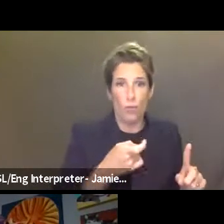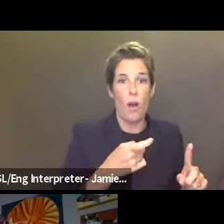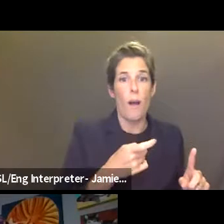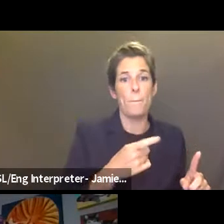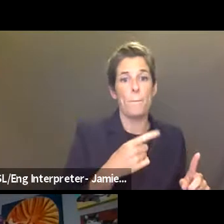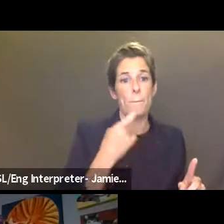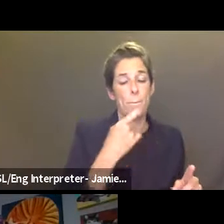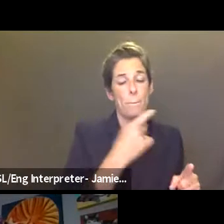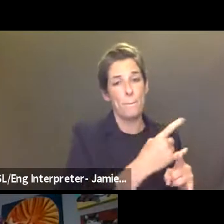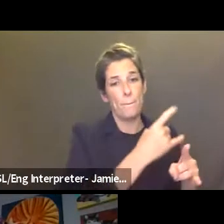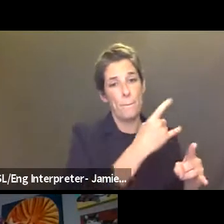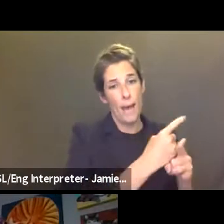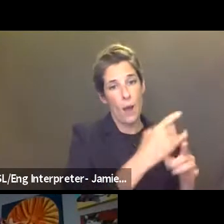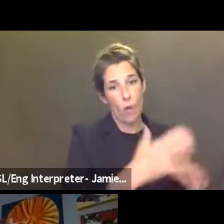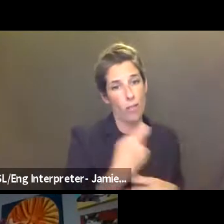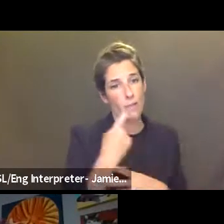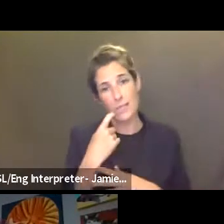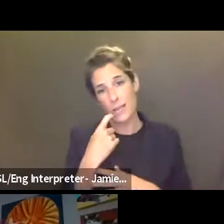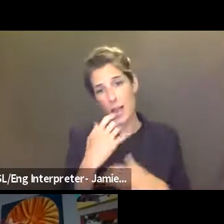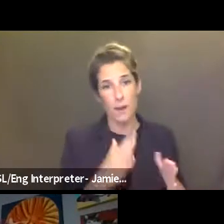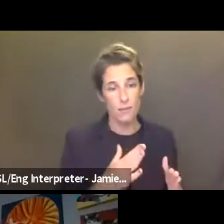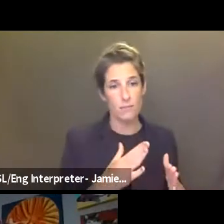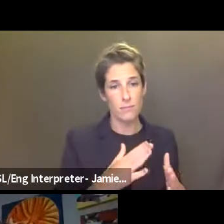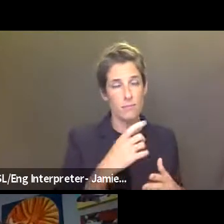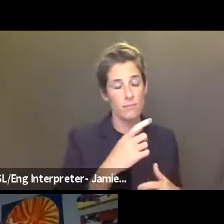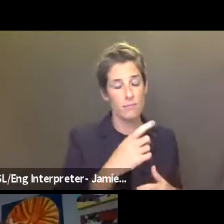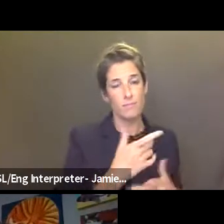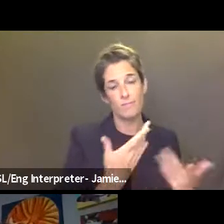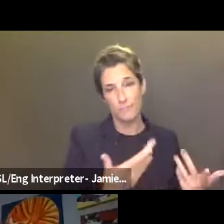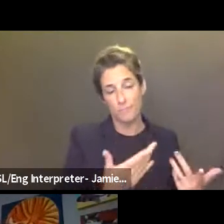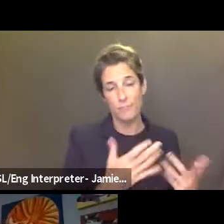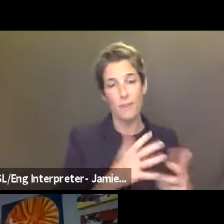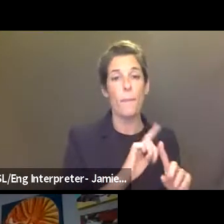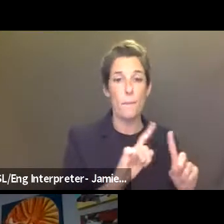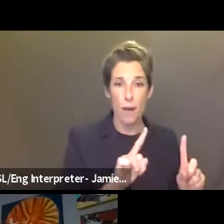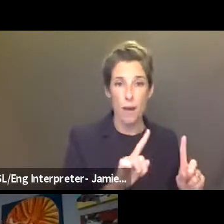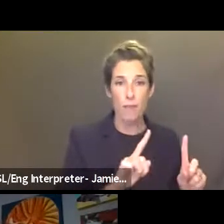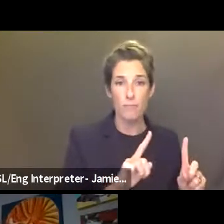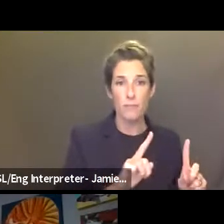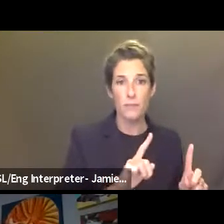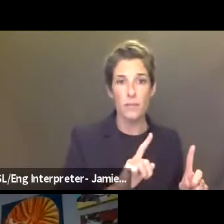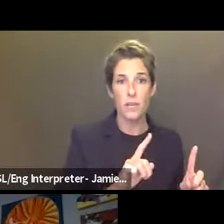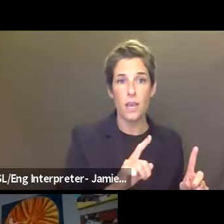this notion of I am always a psychiatric disabled person, even when I'm doing well, even when I'm taking